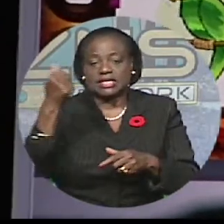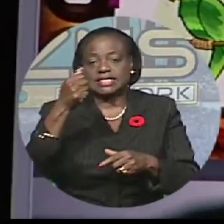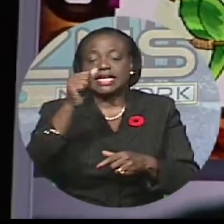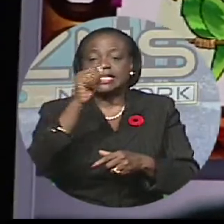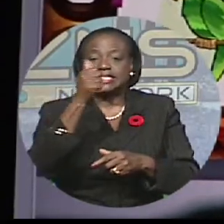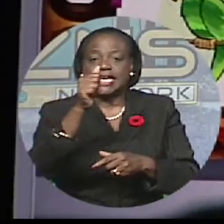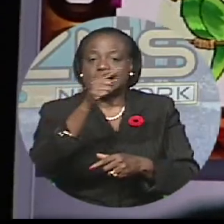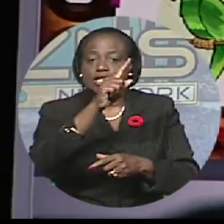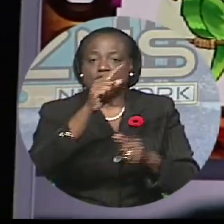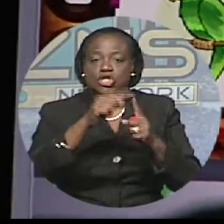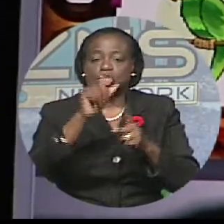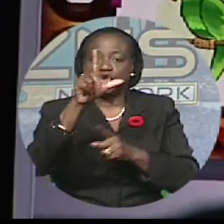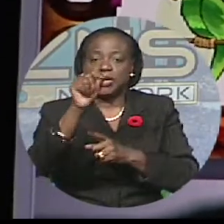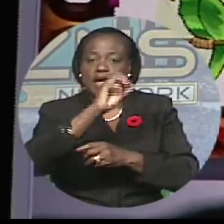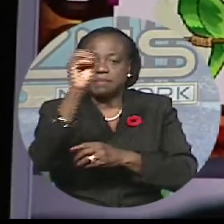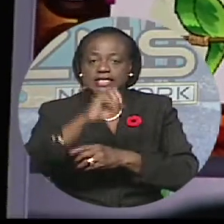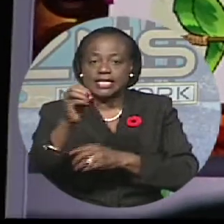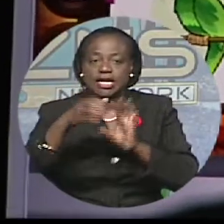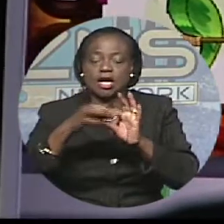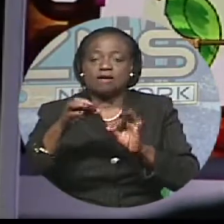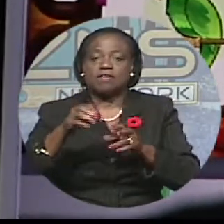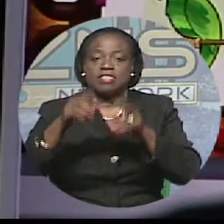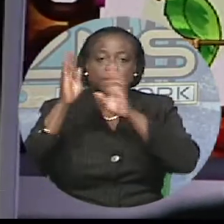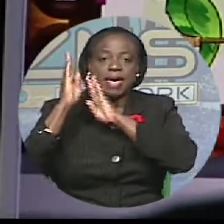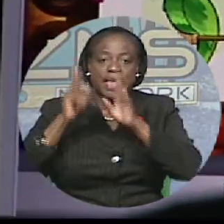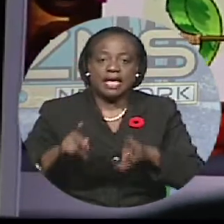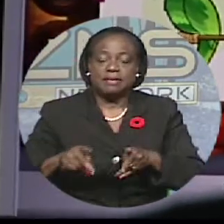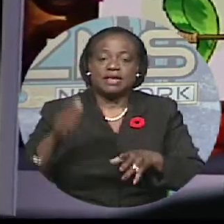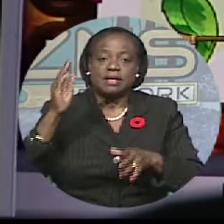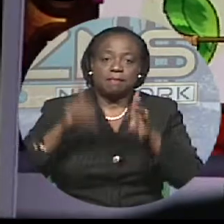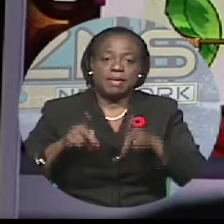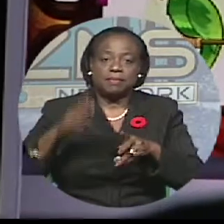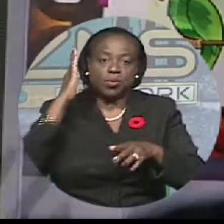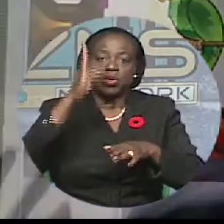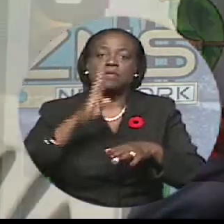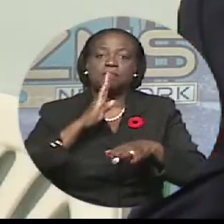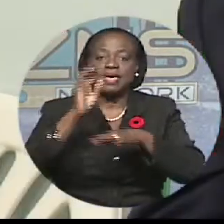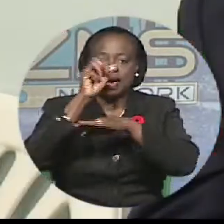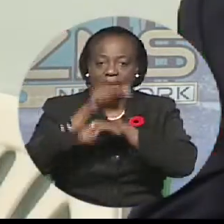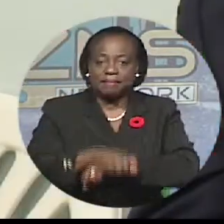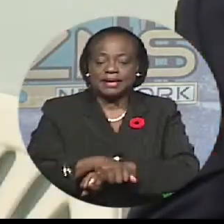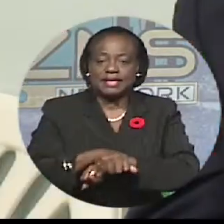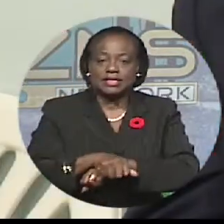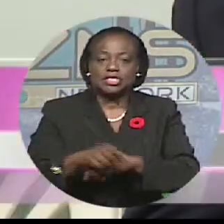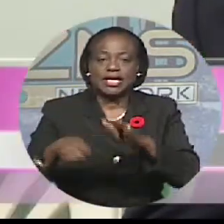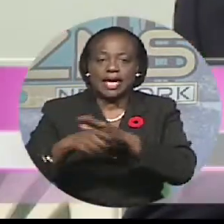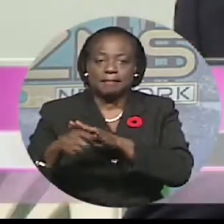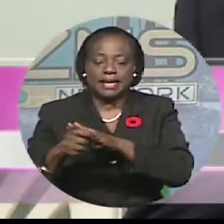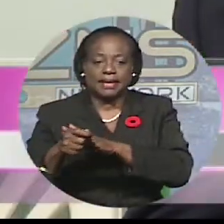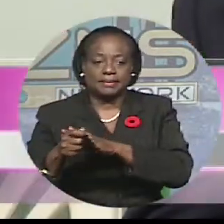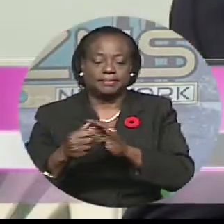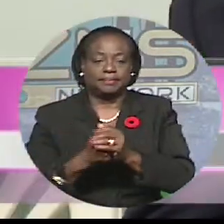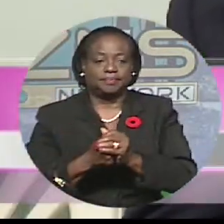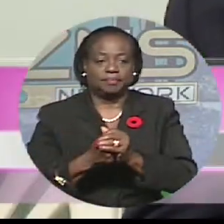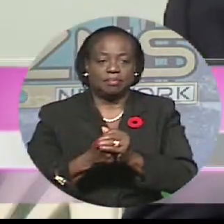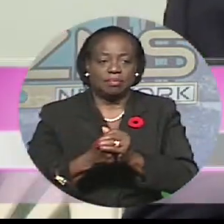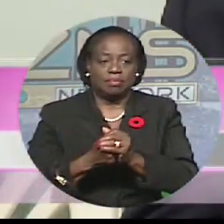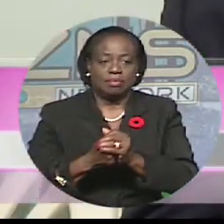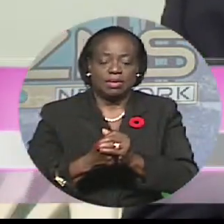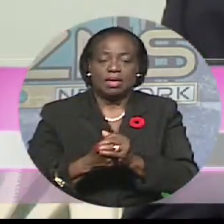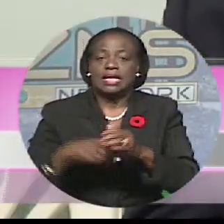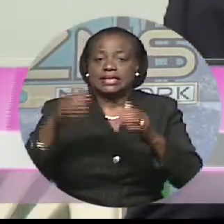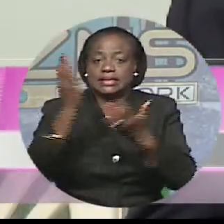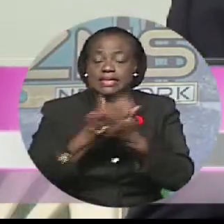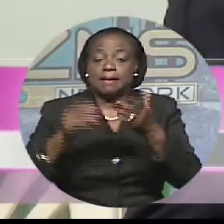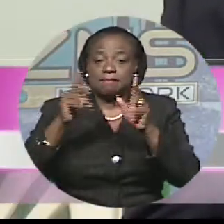shame in seeking help, and he's encouraging the public to take advantage of the program. Not every gambler is a compulsive gambler. Some people can